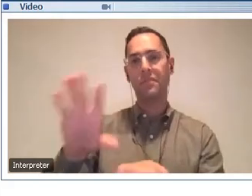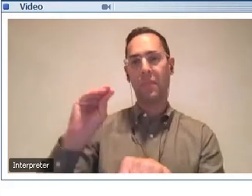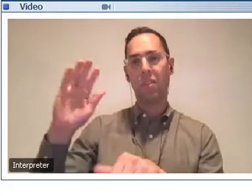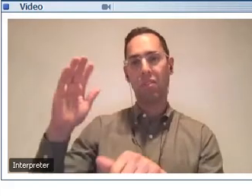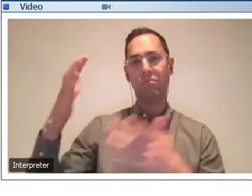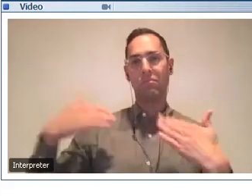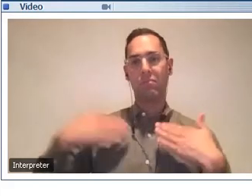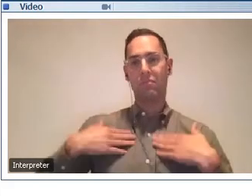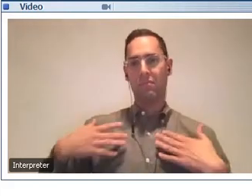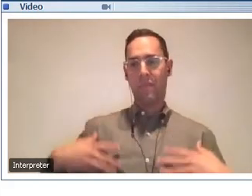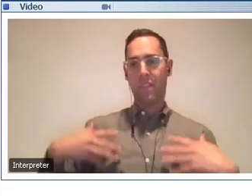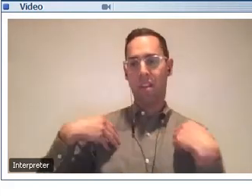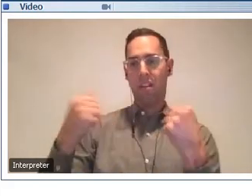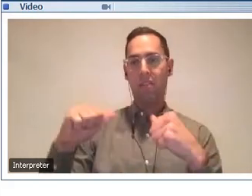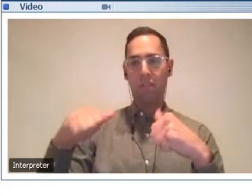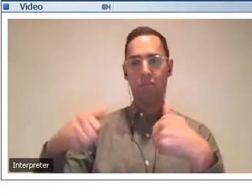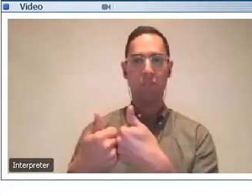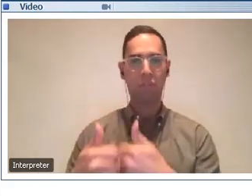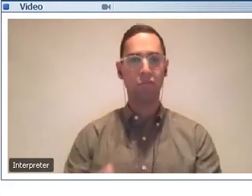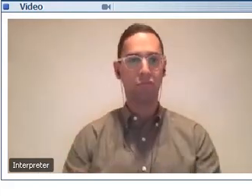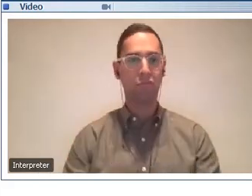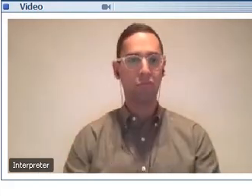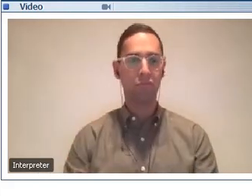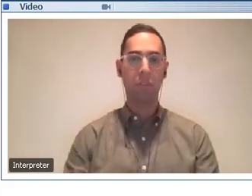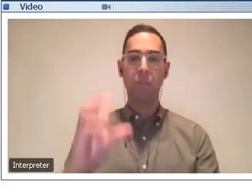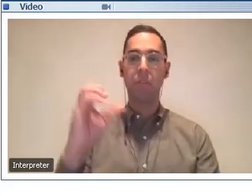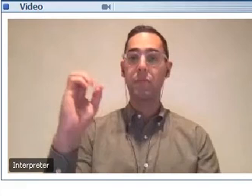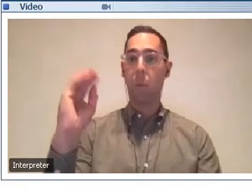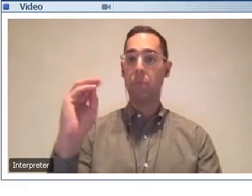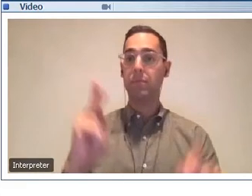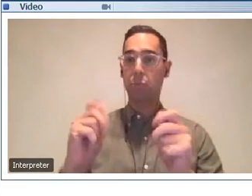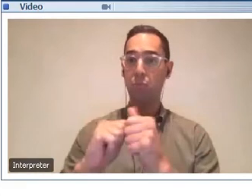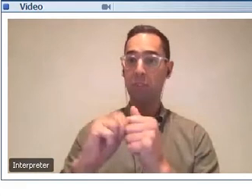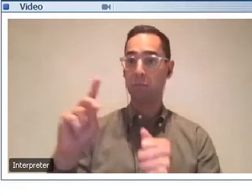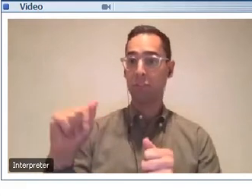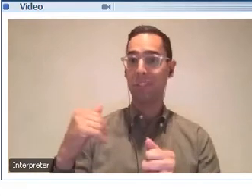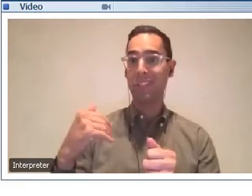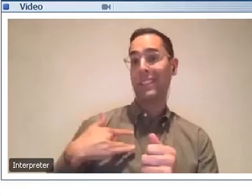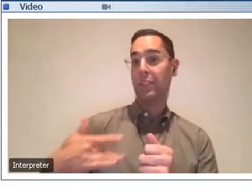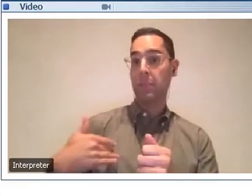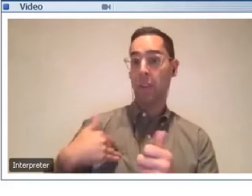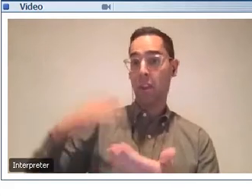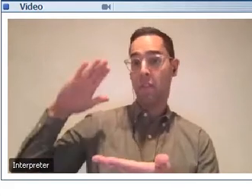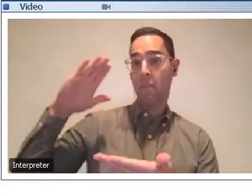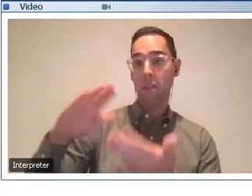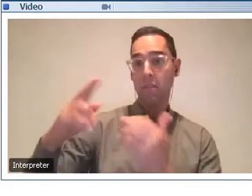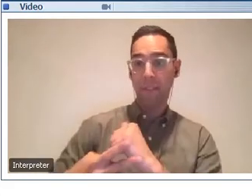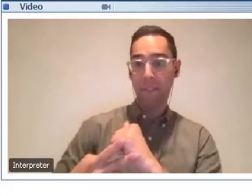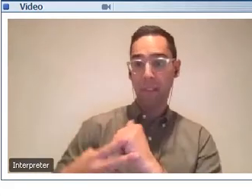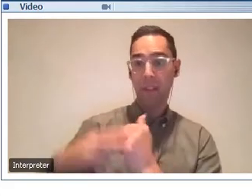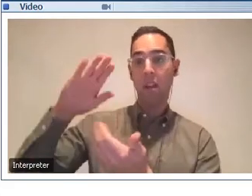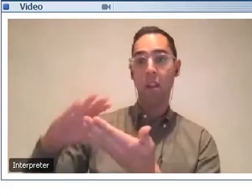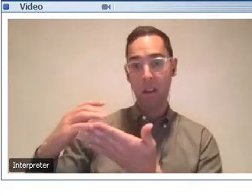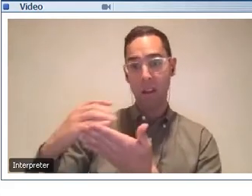on average have lower incomes and savings, as well as increased out-of-pocket medical and disability-related costs.